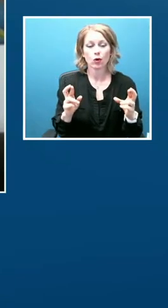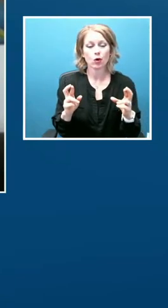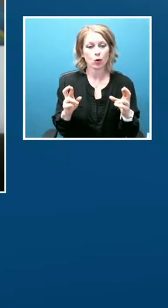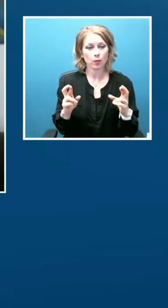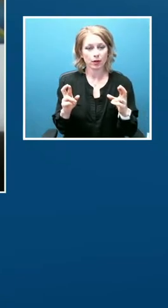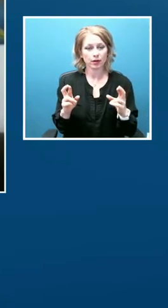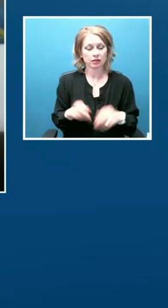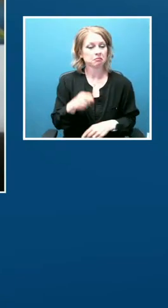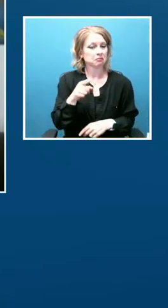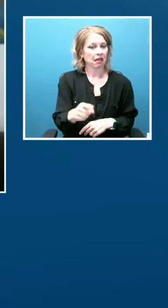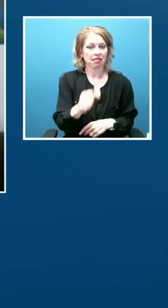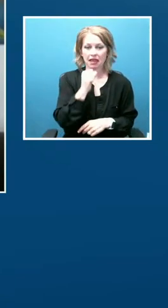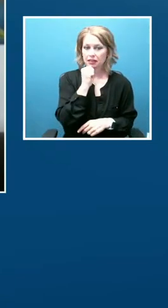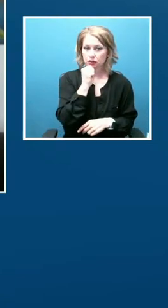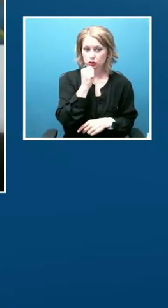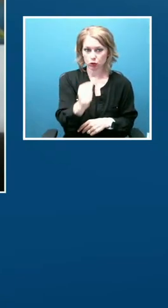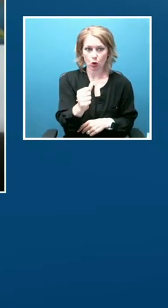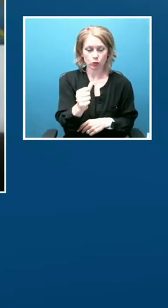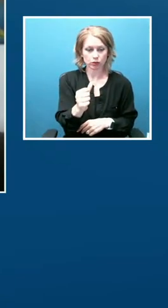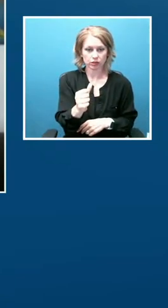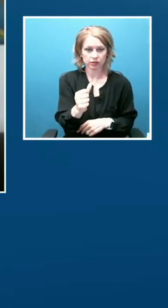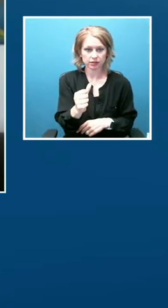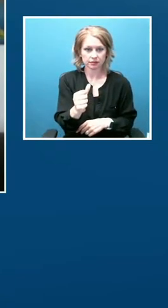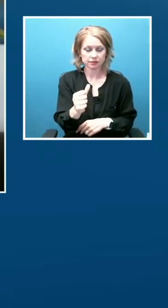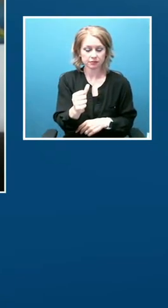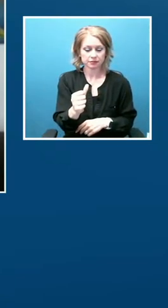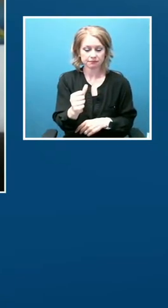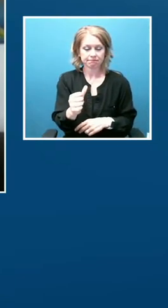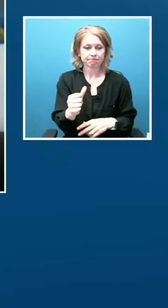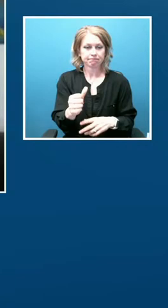doesn't take this motion